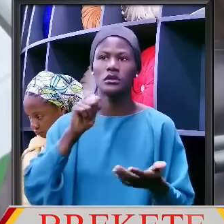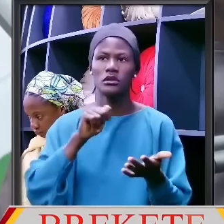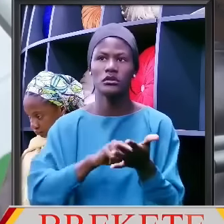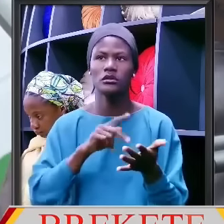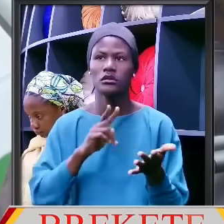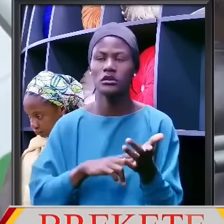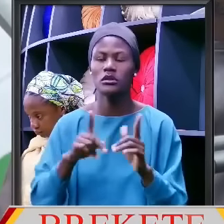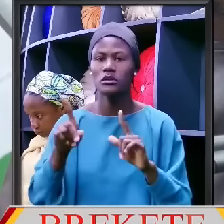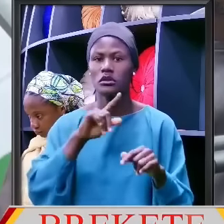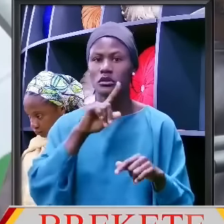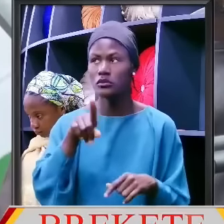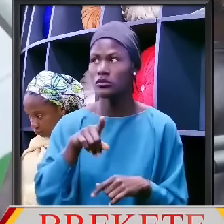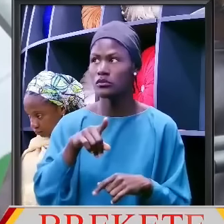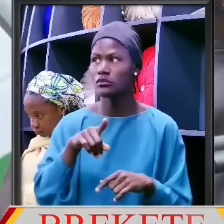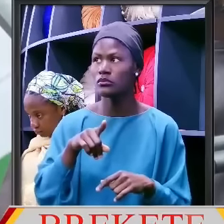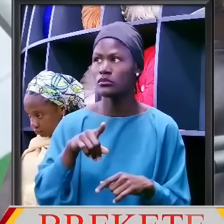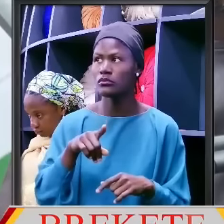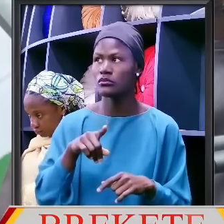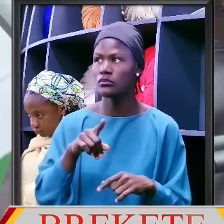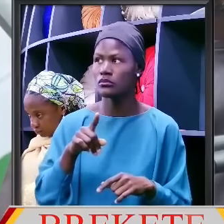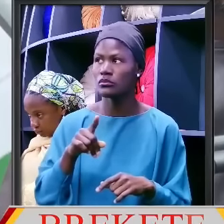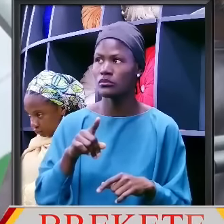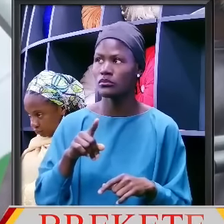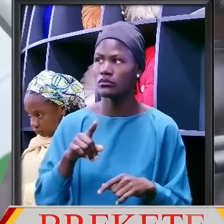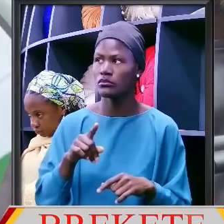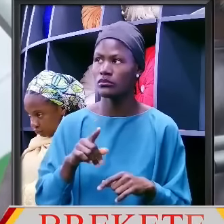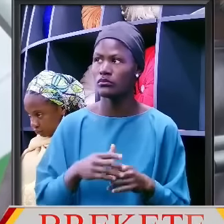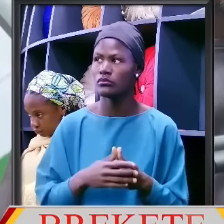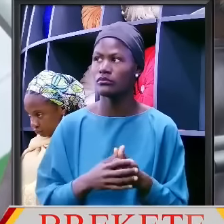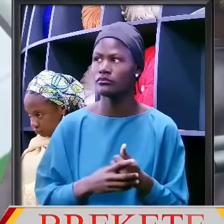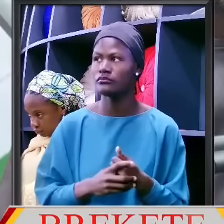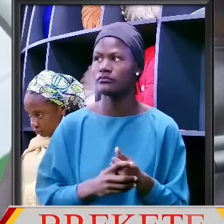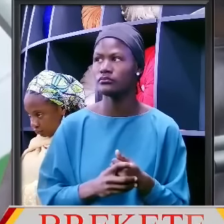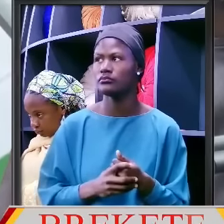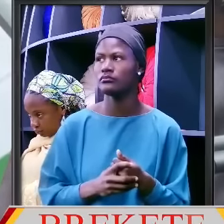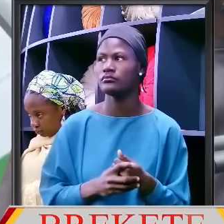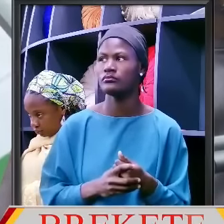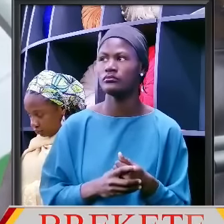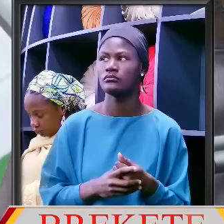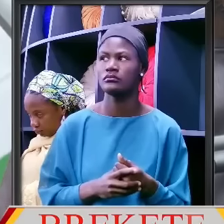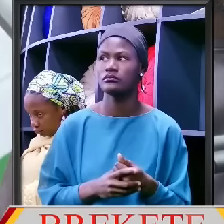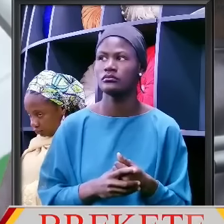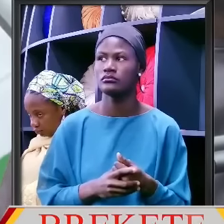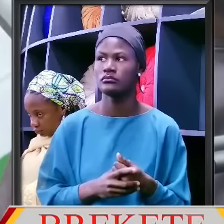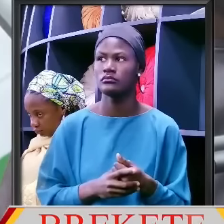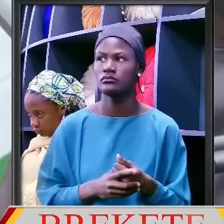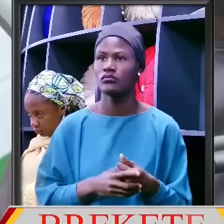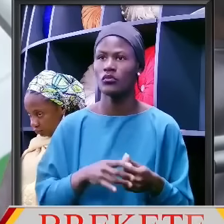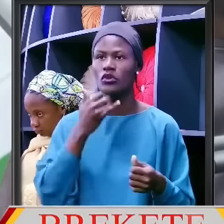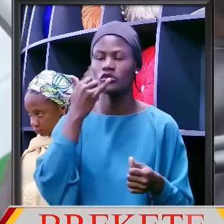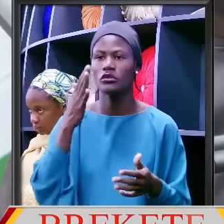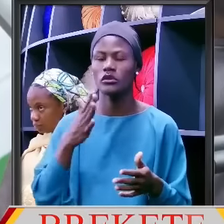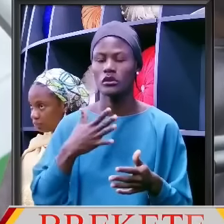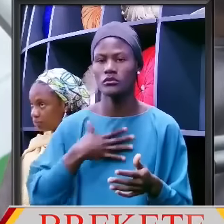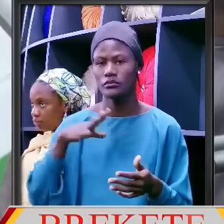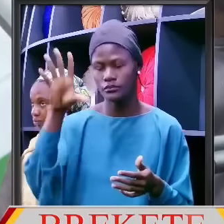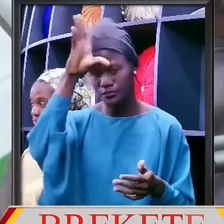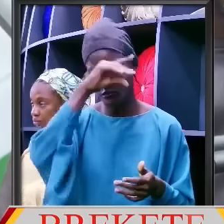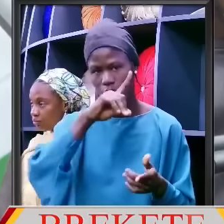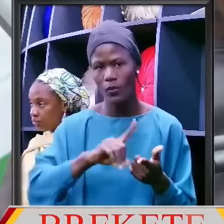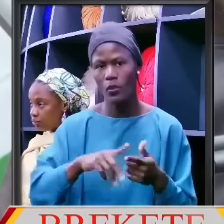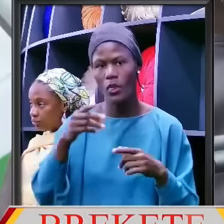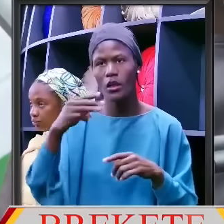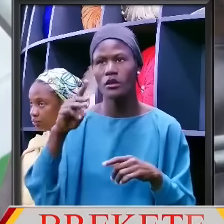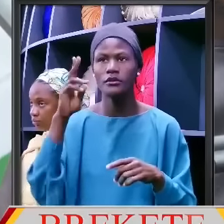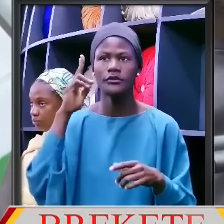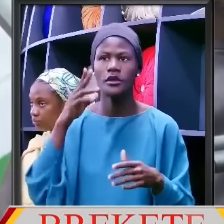Nigeria. Did you? I instructed my boy because I wasn't in Nigeria when he called me. So I instructed my boys to send